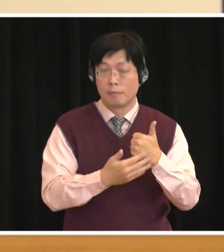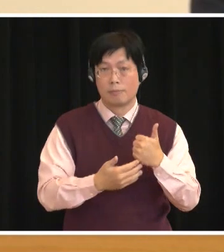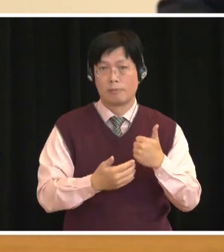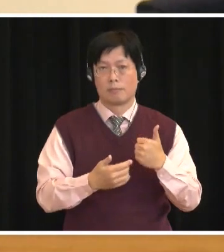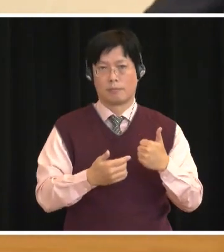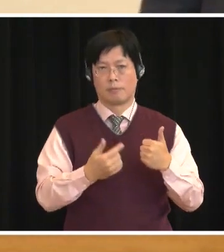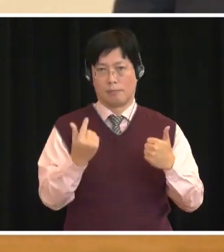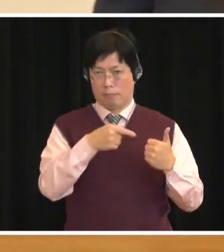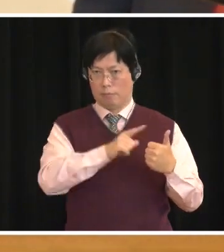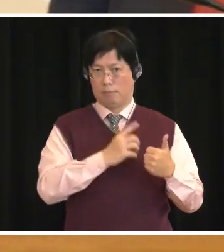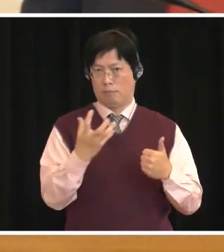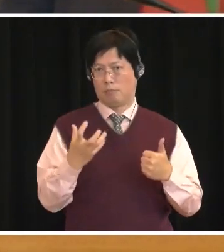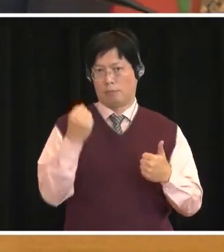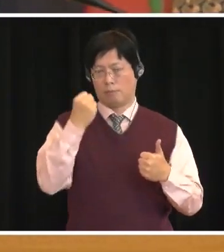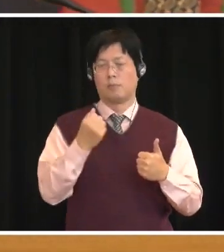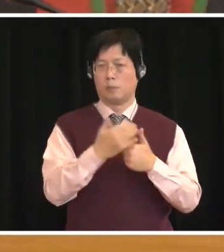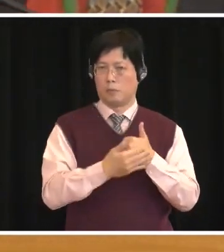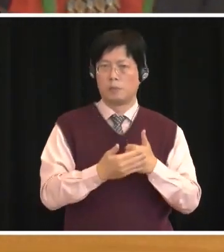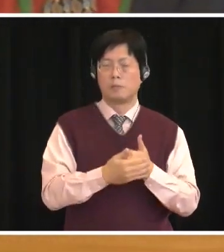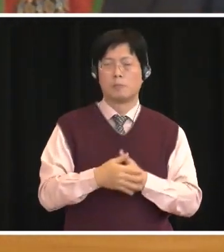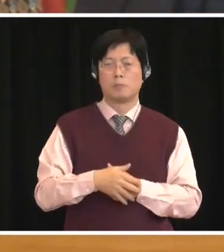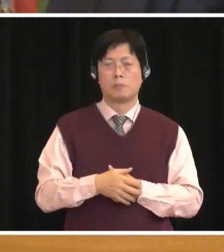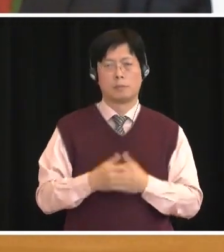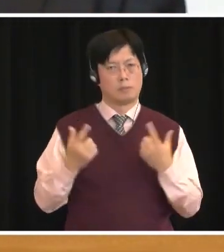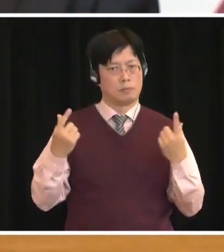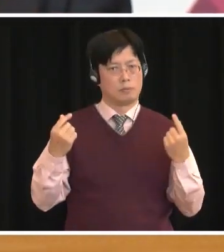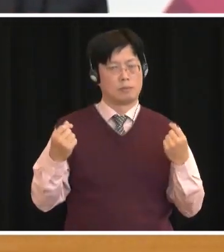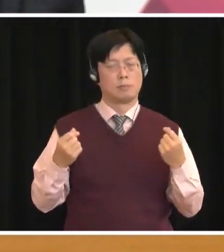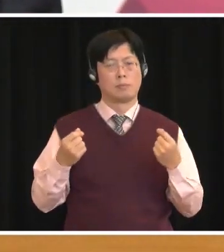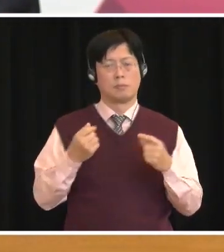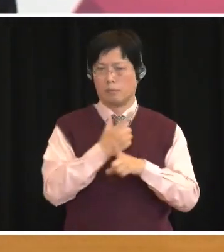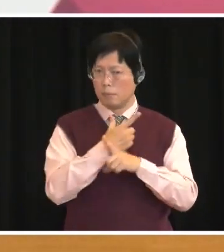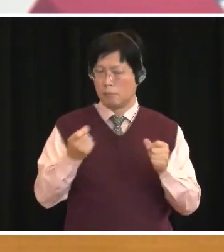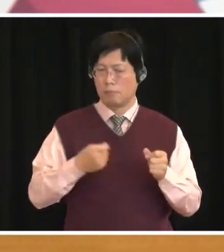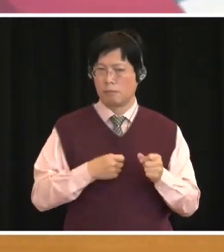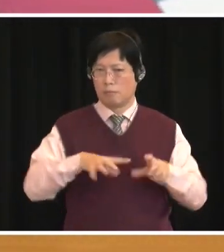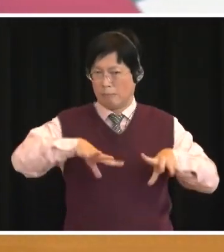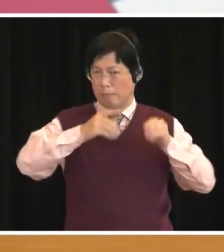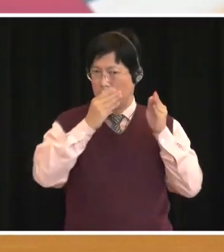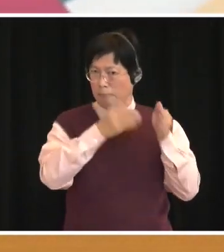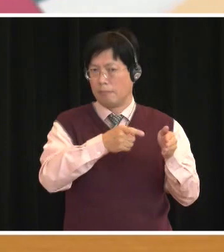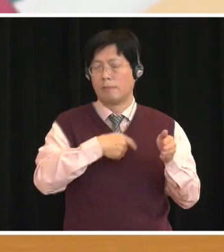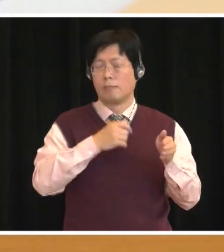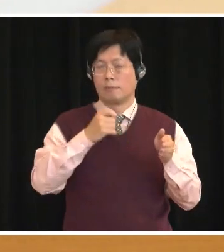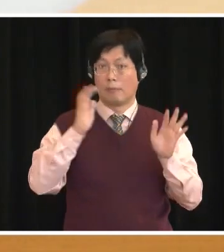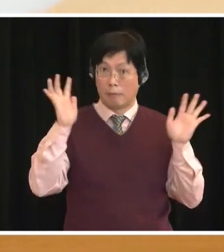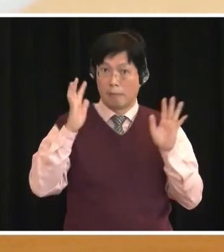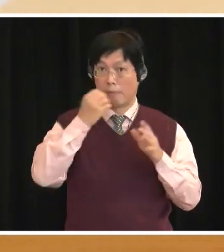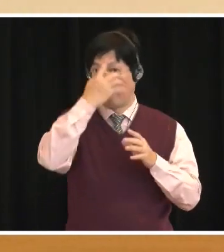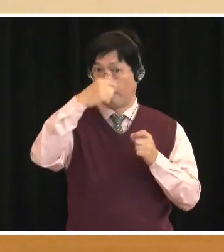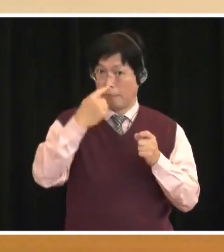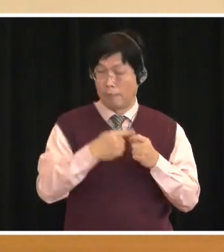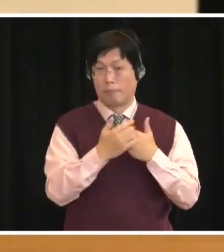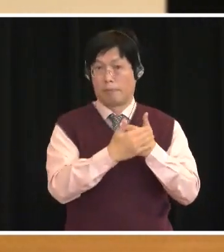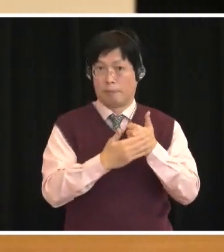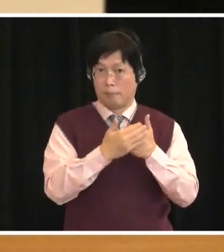But even though there are different sources of laws, the protection for the rights and interest of the victims,